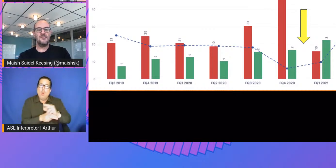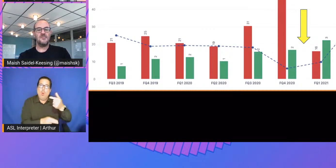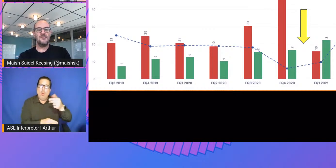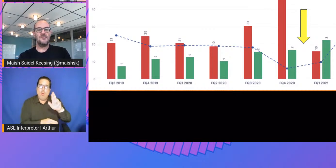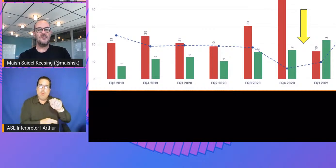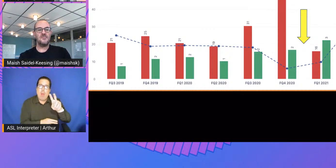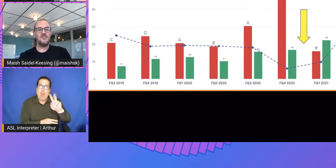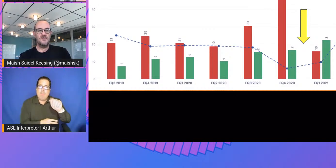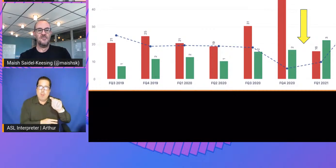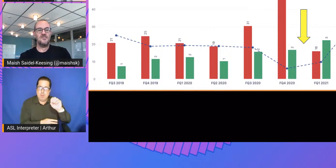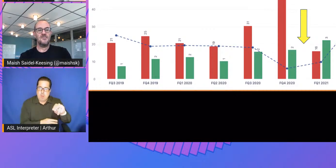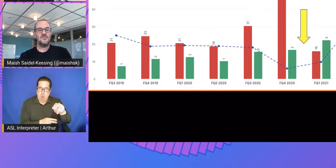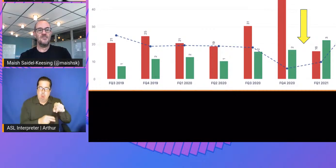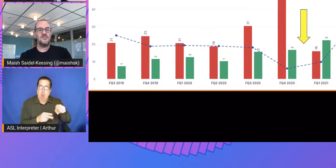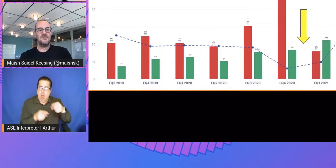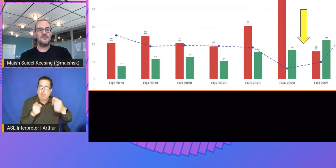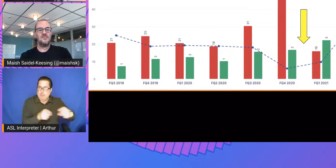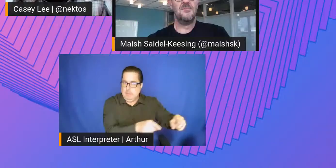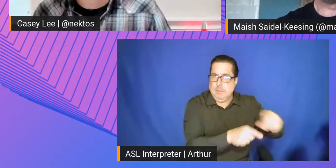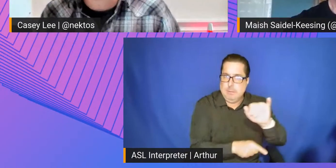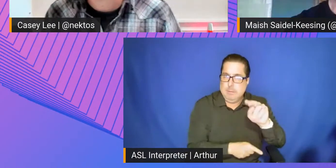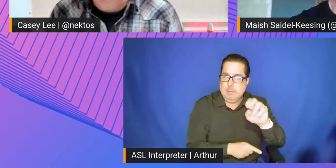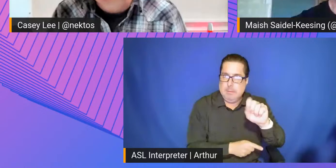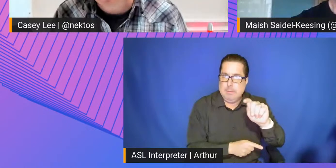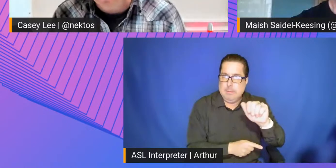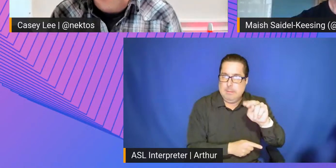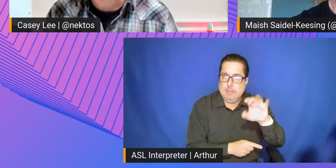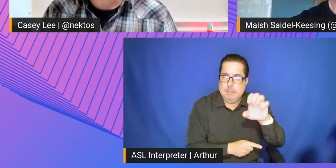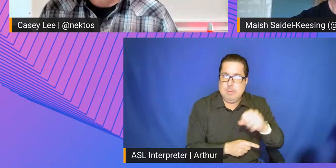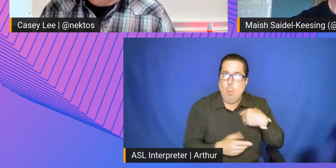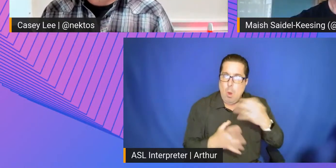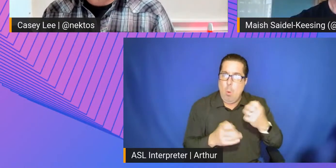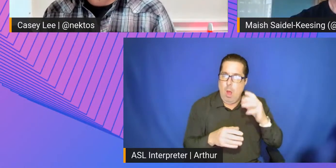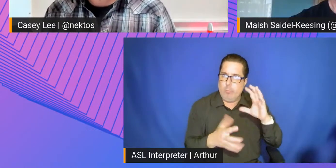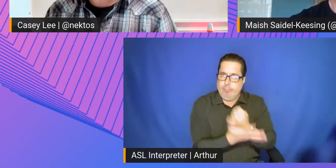instances. We want to take advantage of that